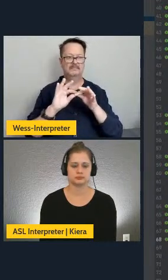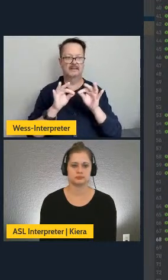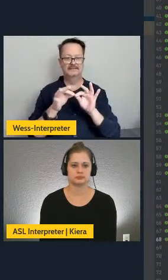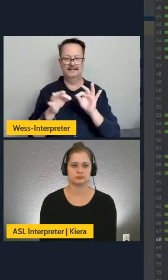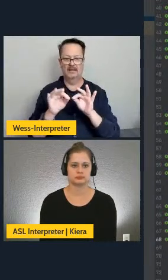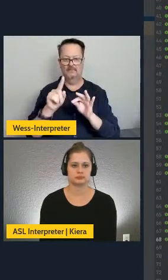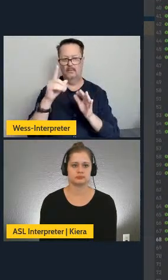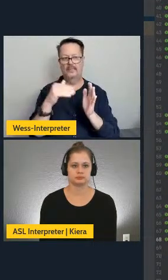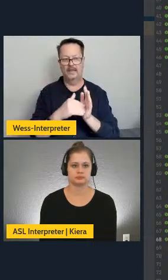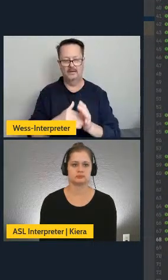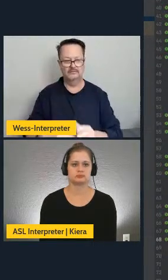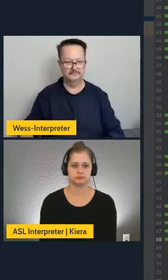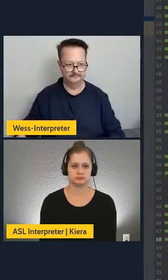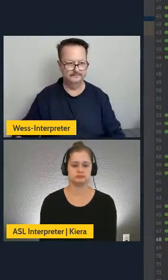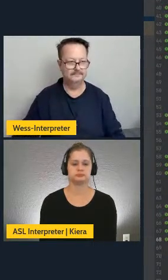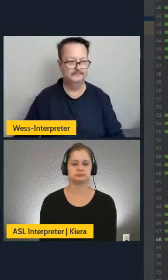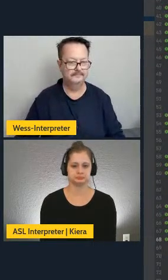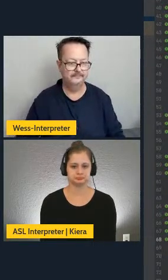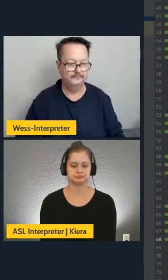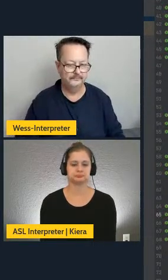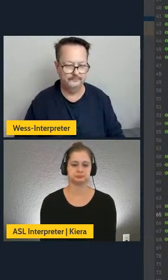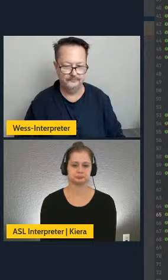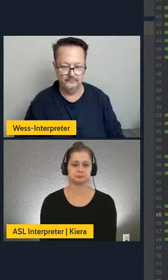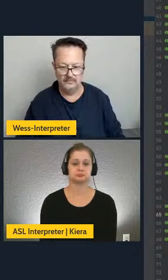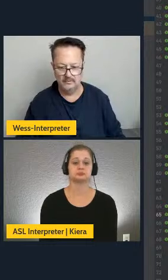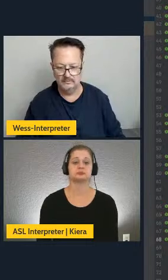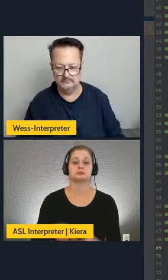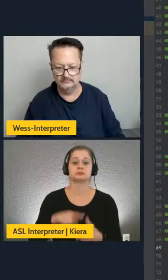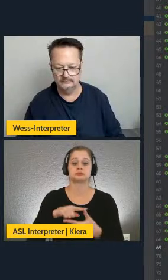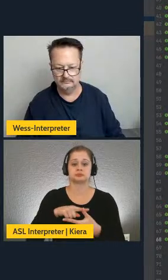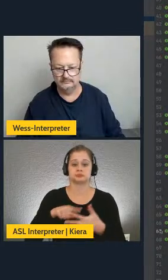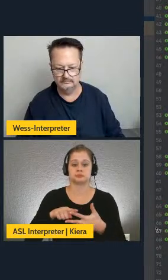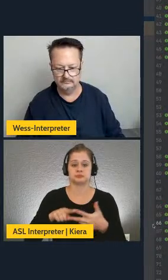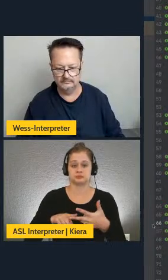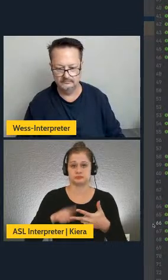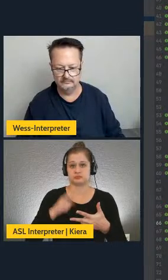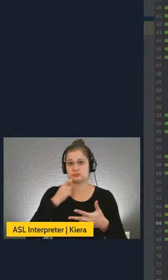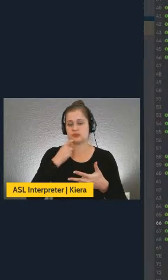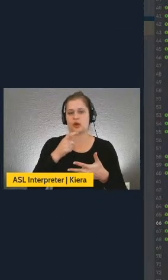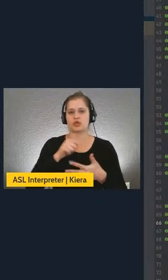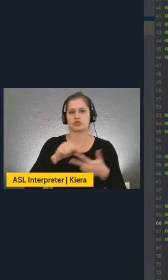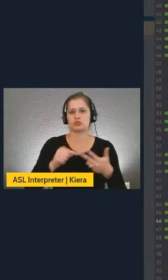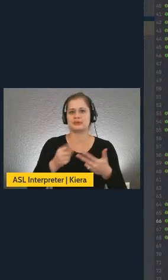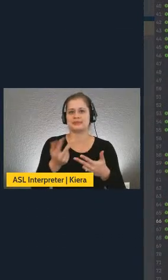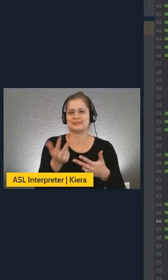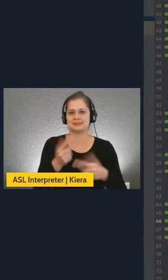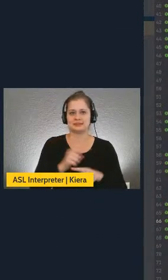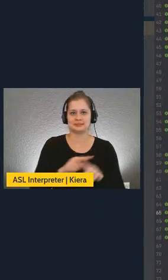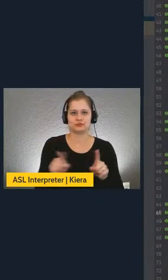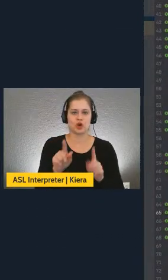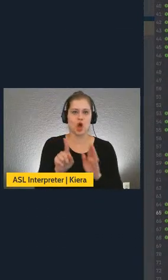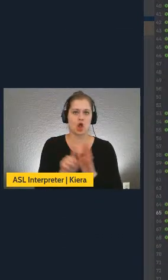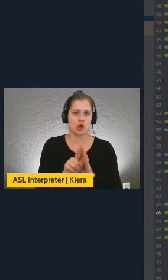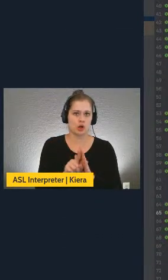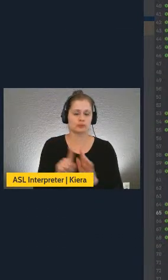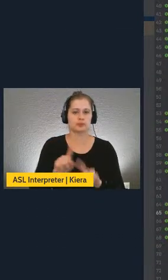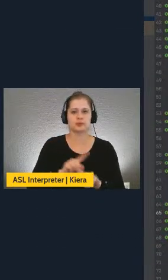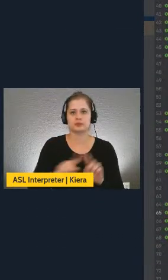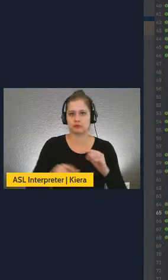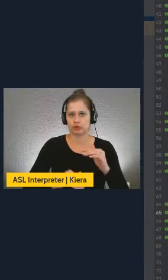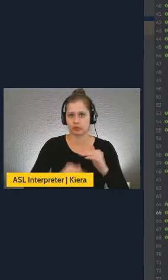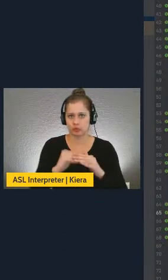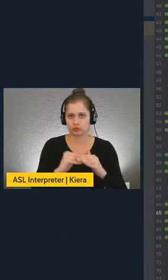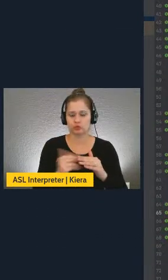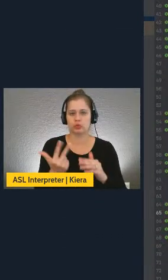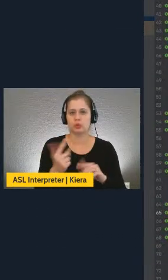1000. So these are basically 3 different alarms with different thresholds, different names. There will be 3 different